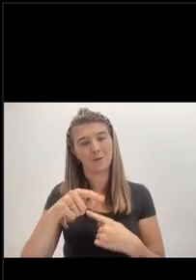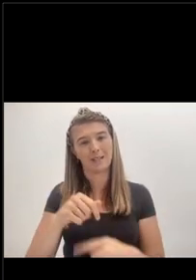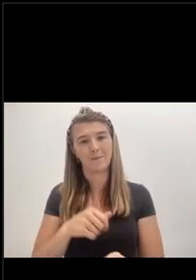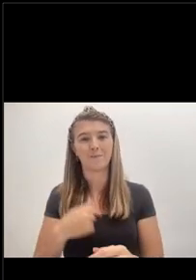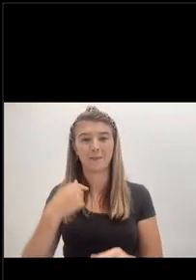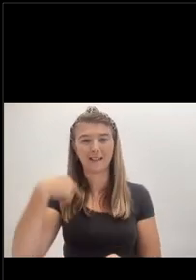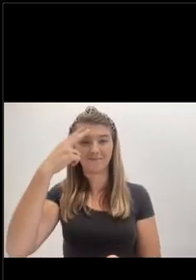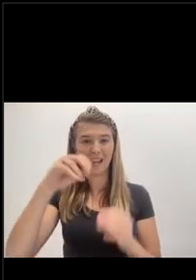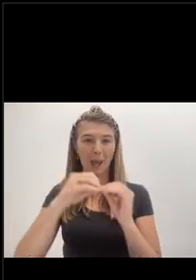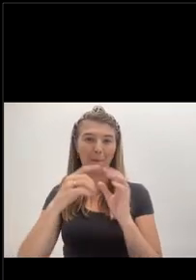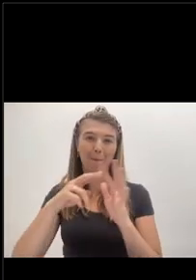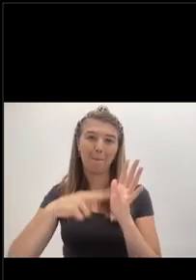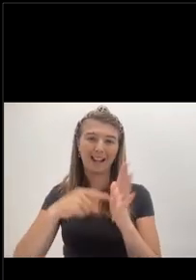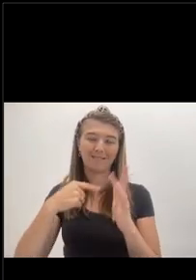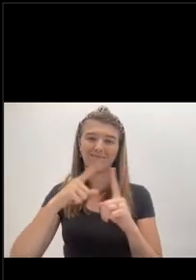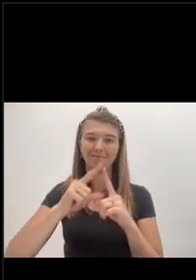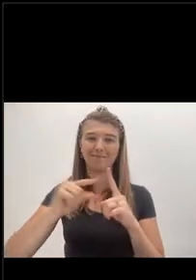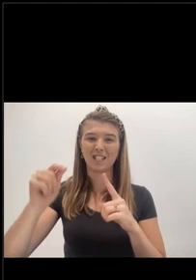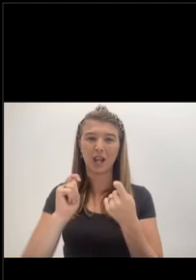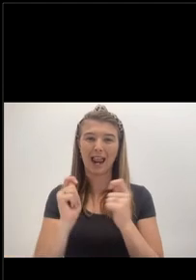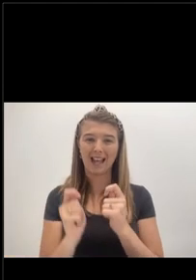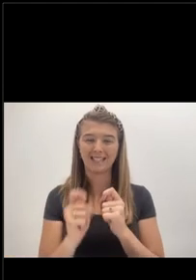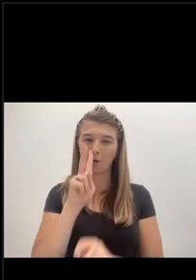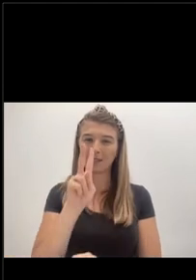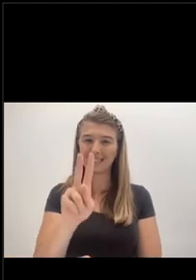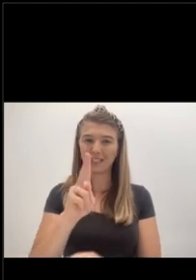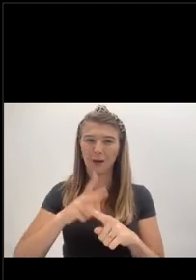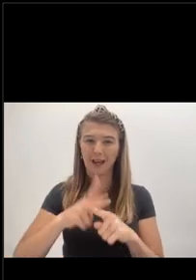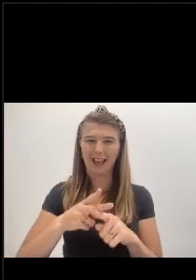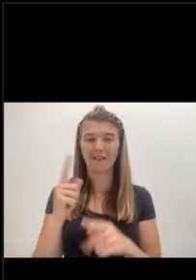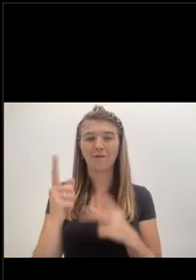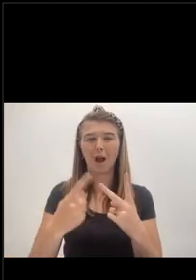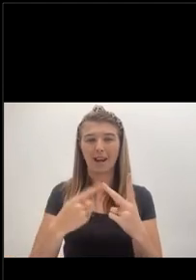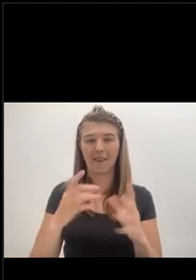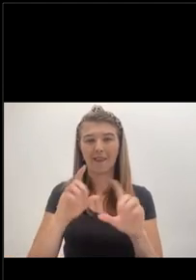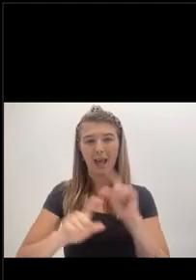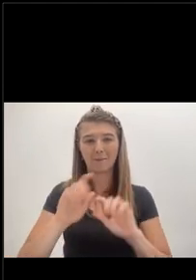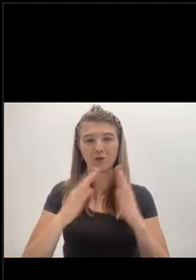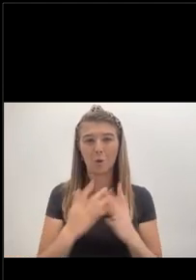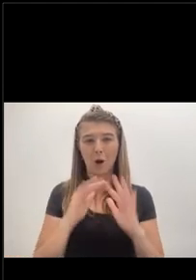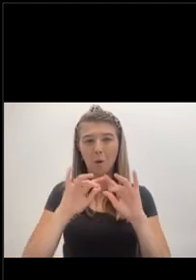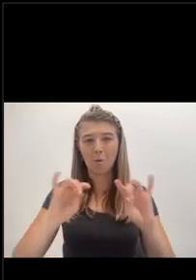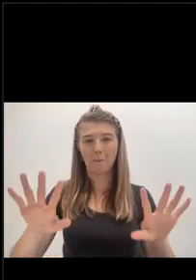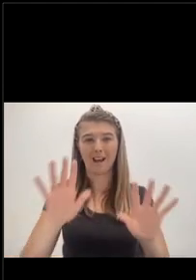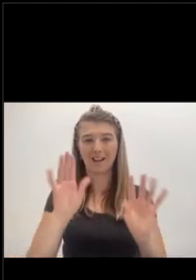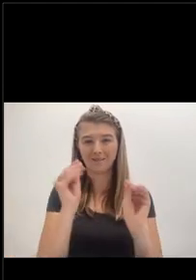Ben Valsler, Chemistry World's digital editor, and we'll see you again for another Chemistry World webinar very soon. Thanks again.